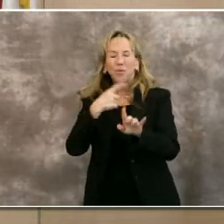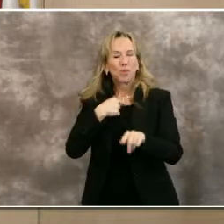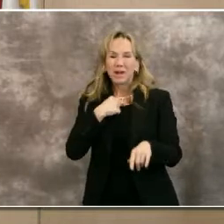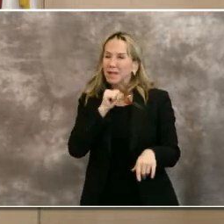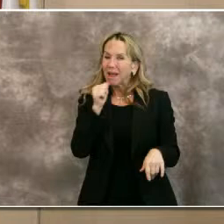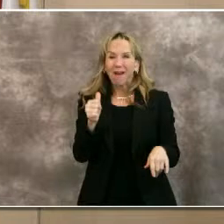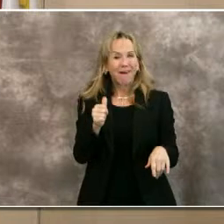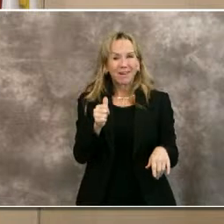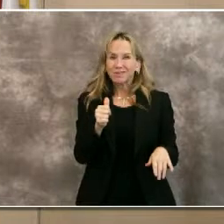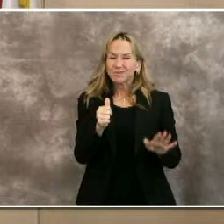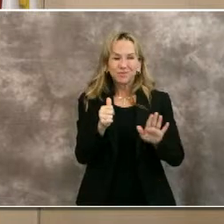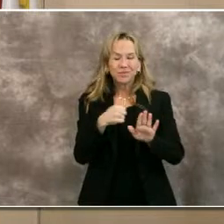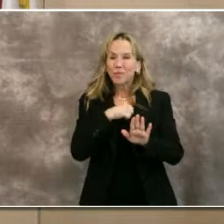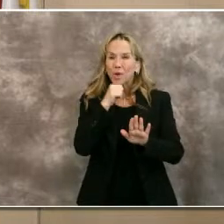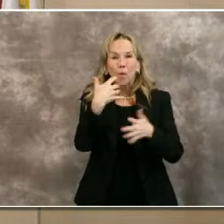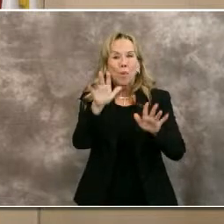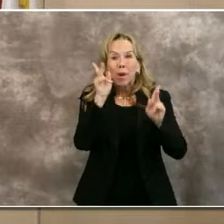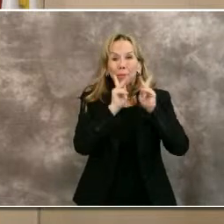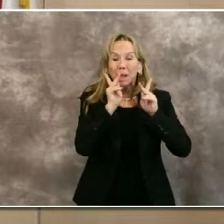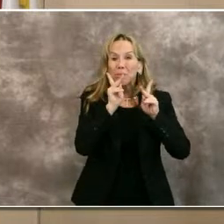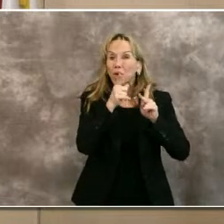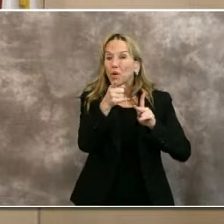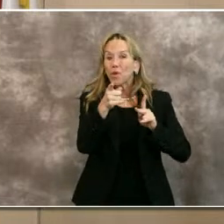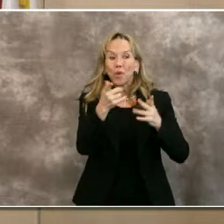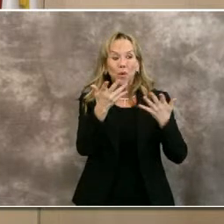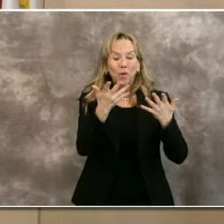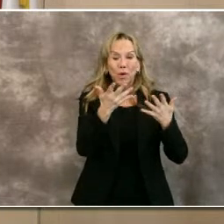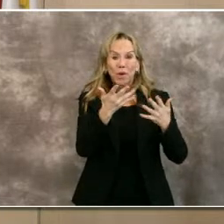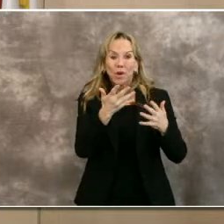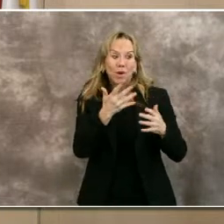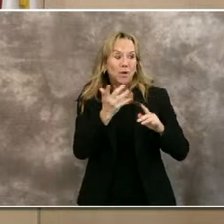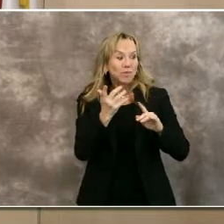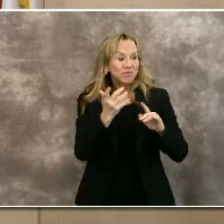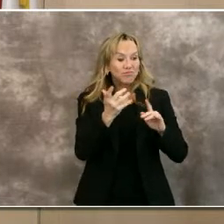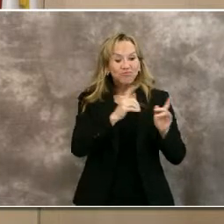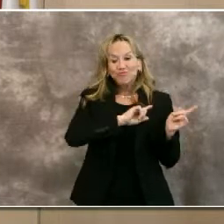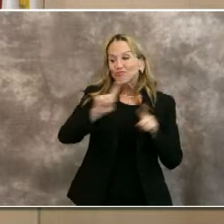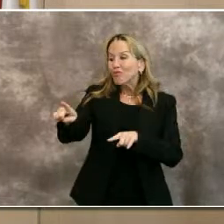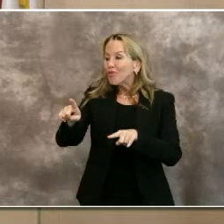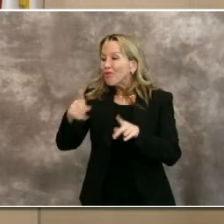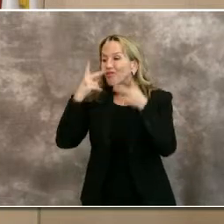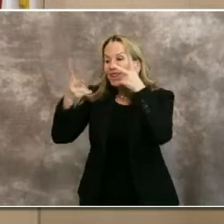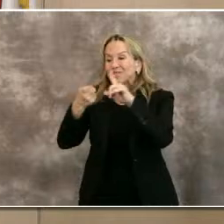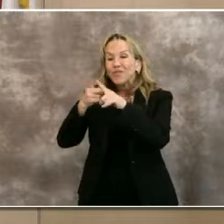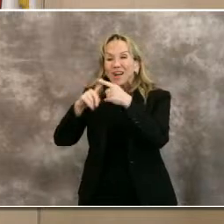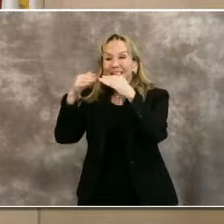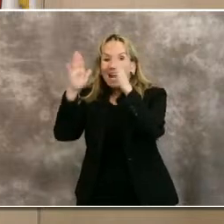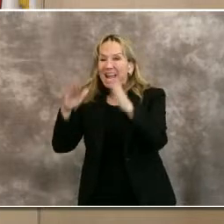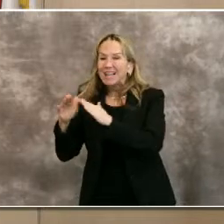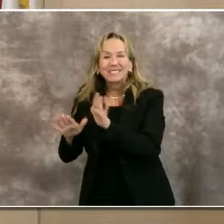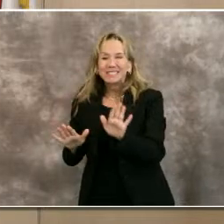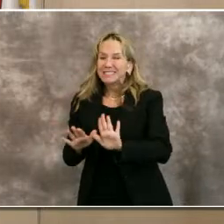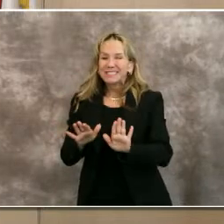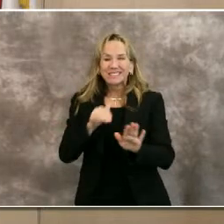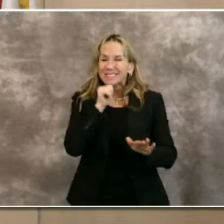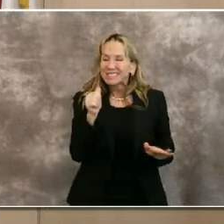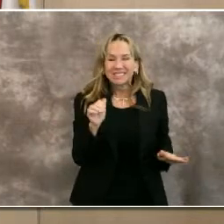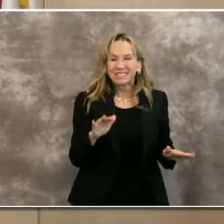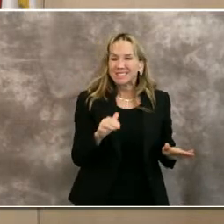not, we are asking people not to gather at individuals' homes.